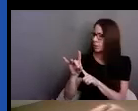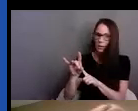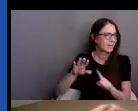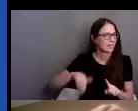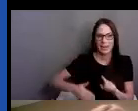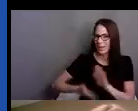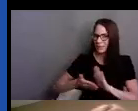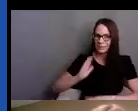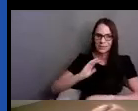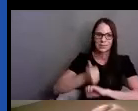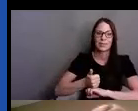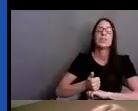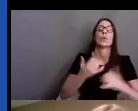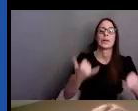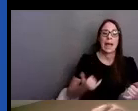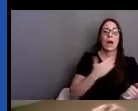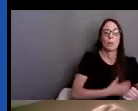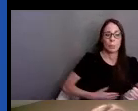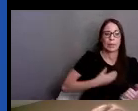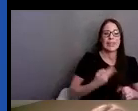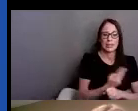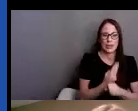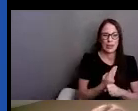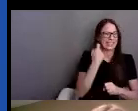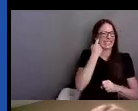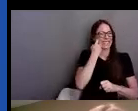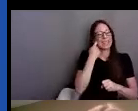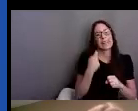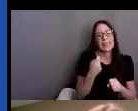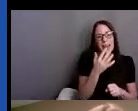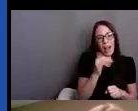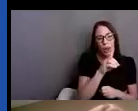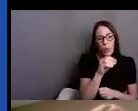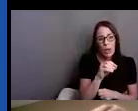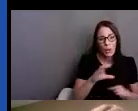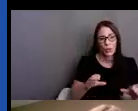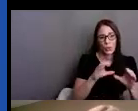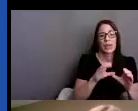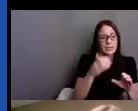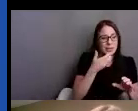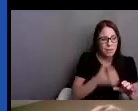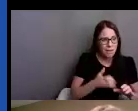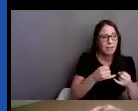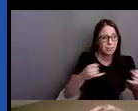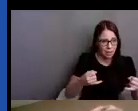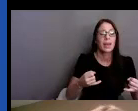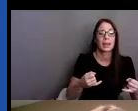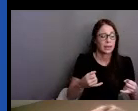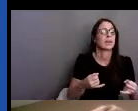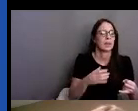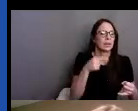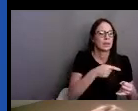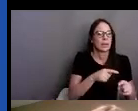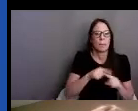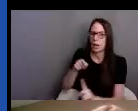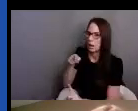to use the Colorado Crisis Services line that we mentioned earlier. There's been a lot of press around 988, which is great. But we also want to make clear that it is